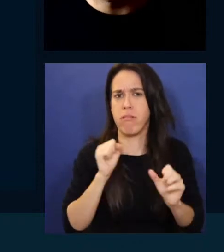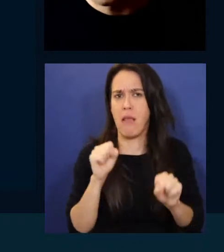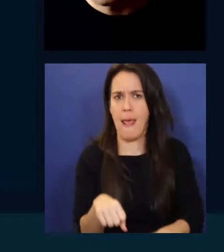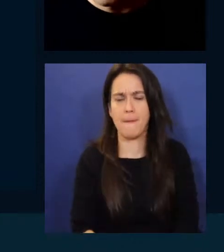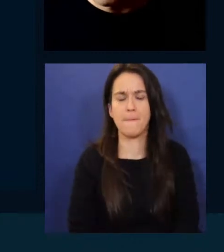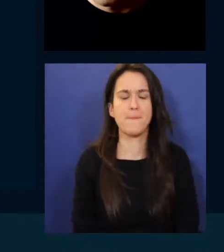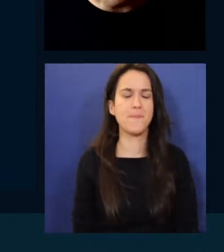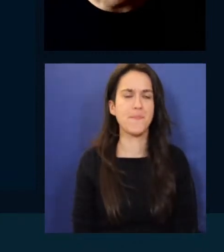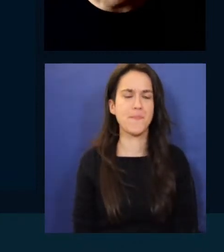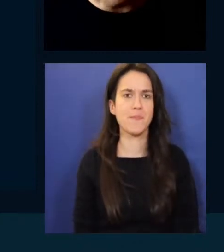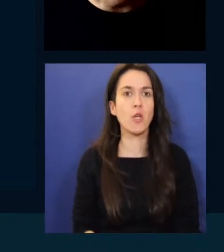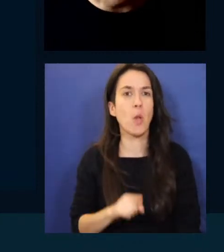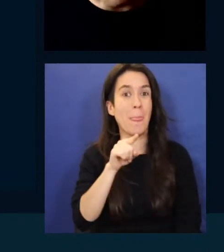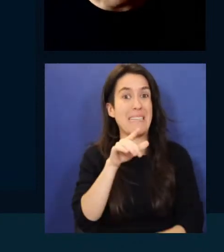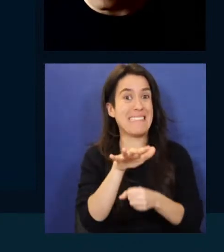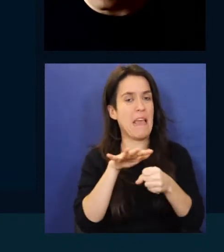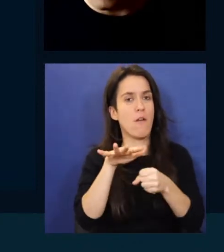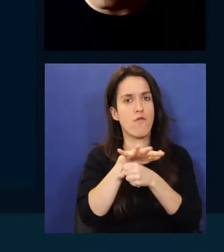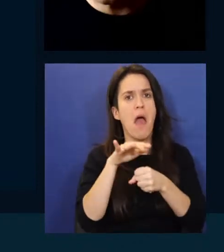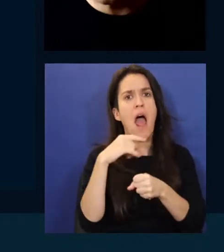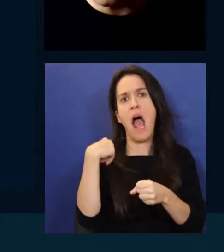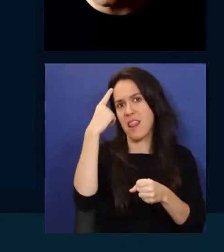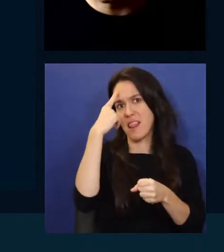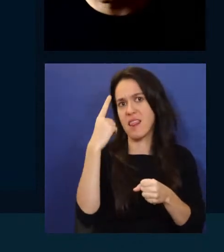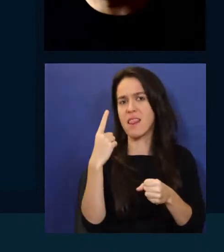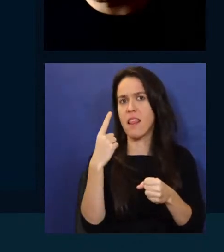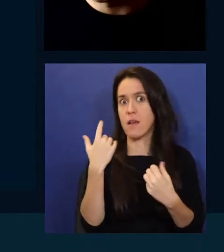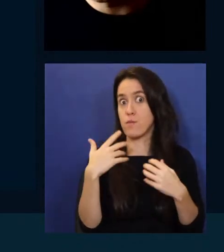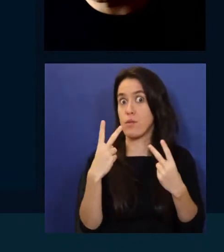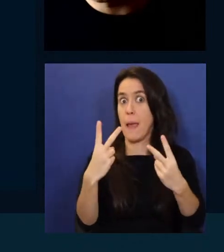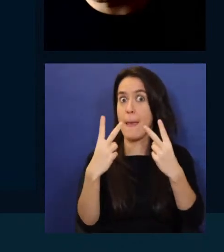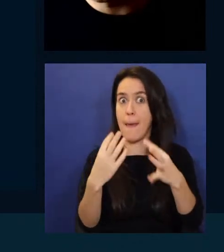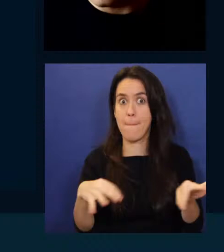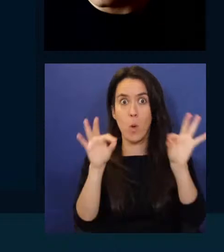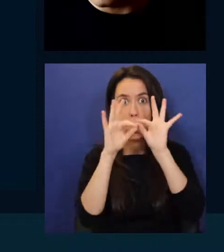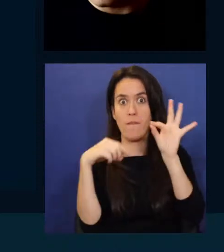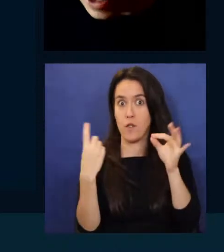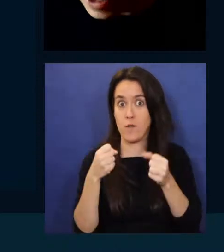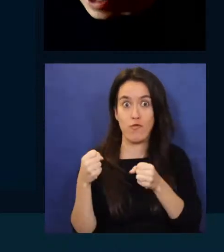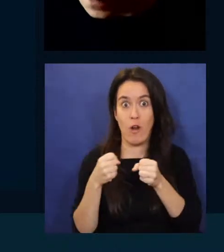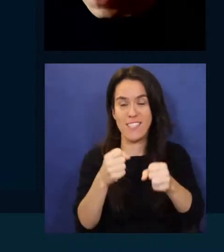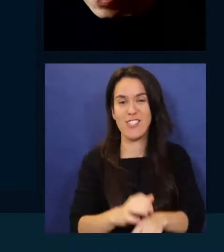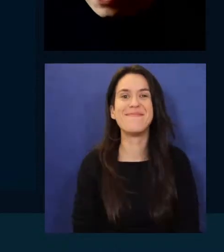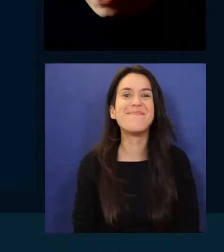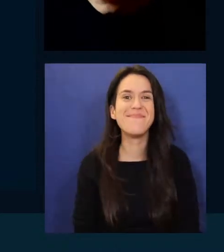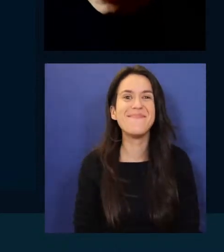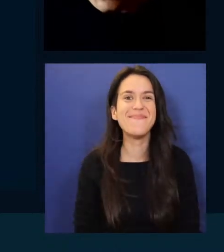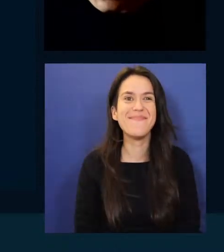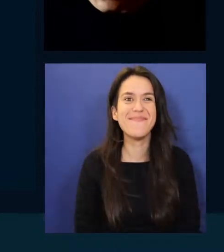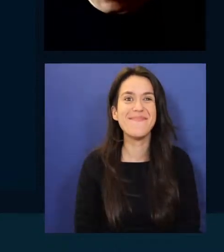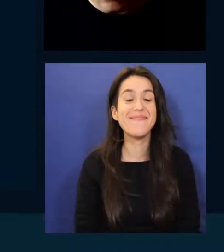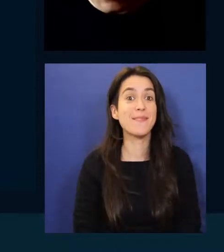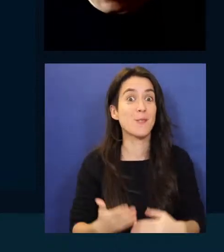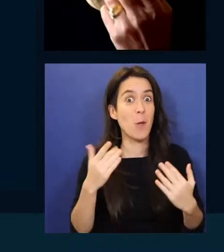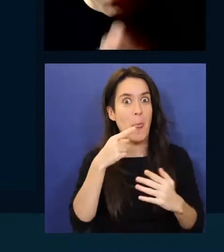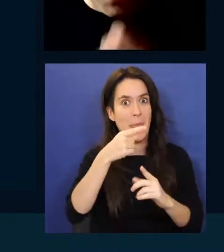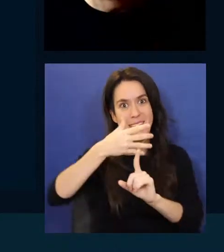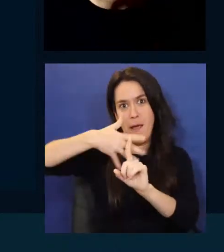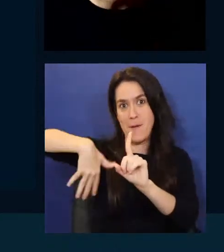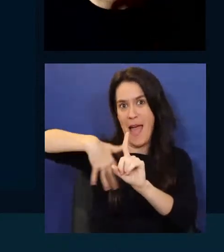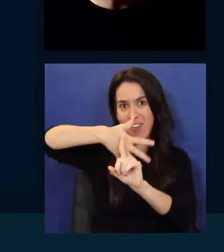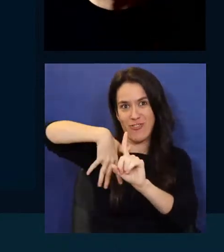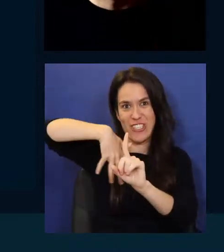So that's an area that's very critical to our strategy as well, and you'll hear more about that. With that as the background, let me sort